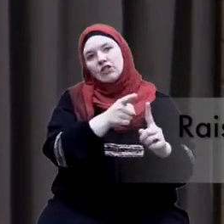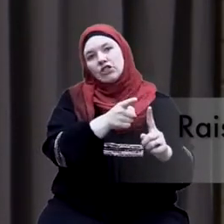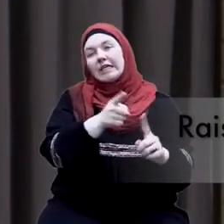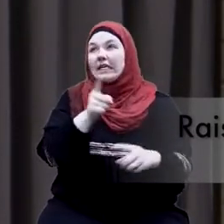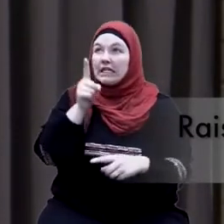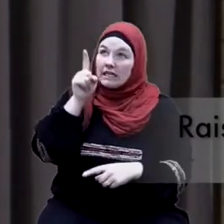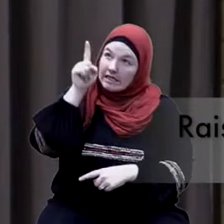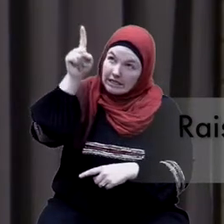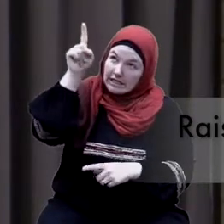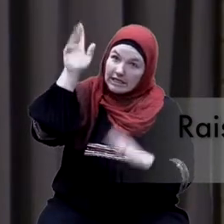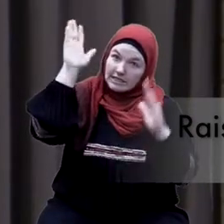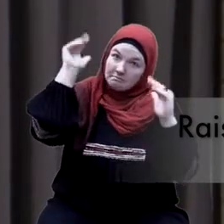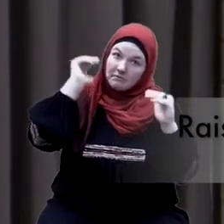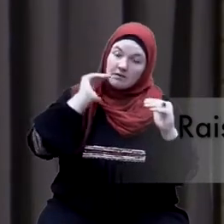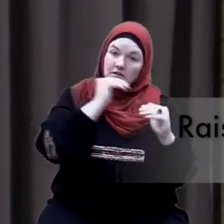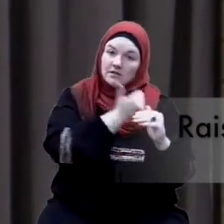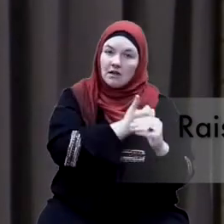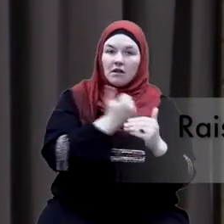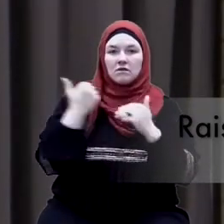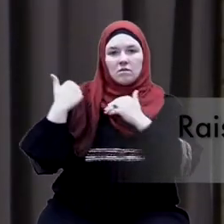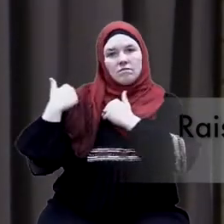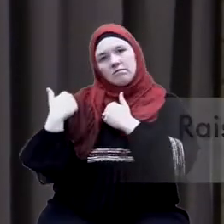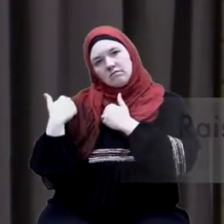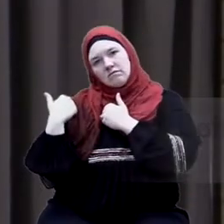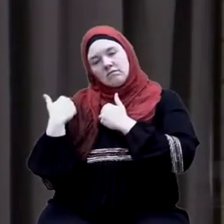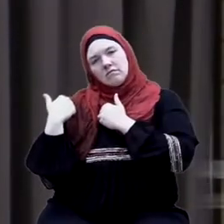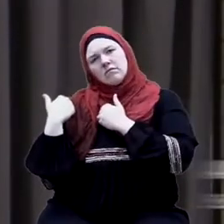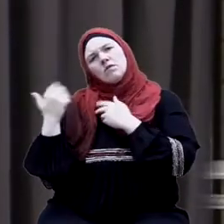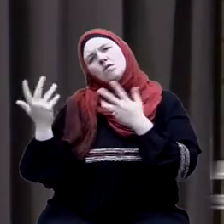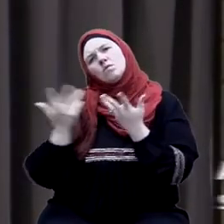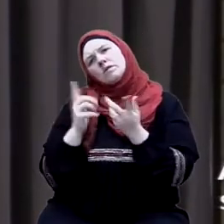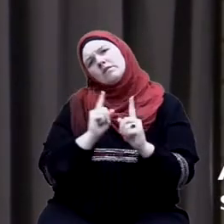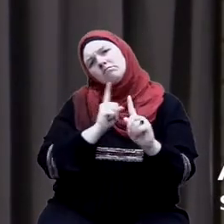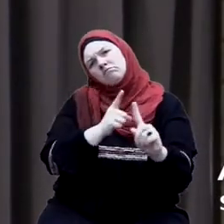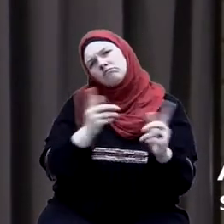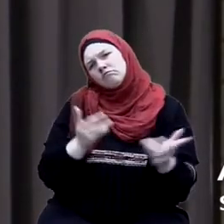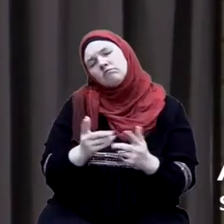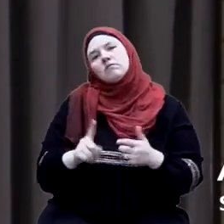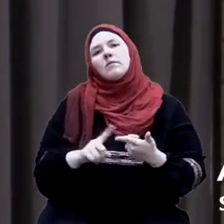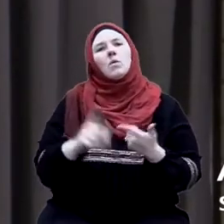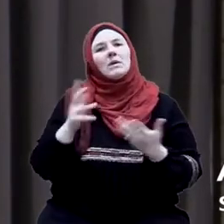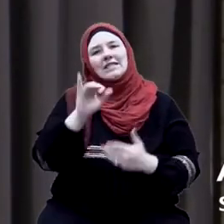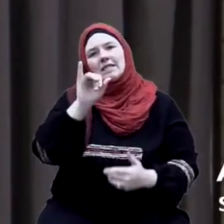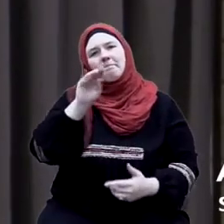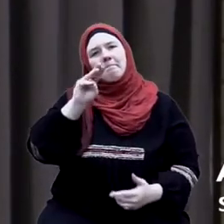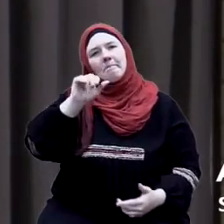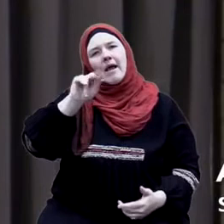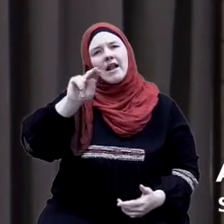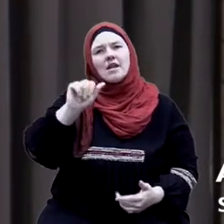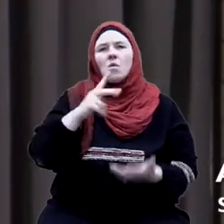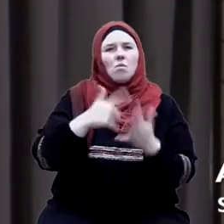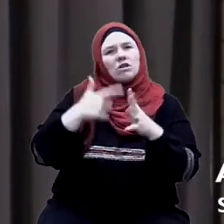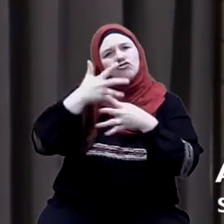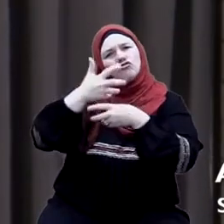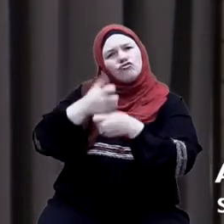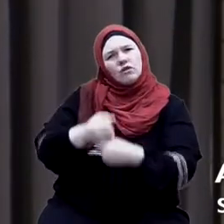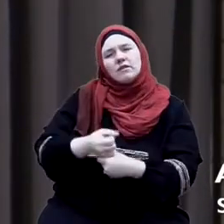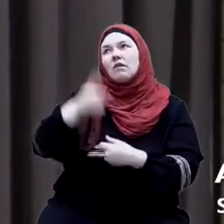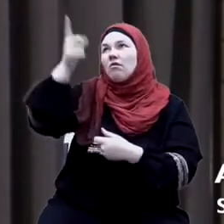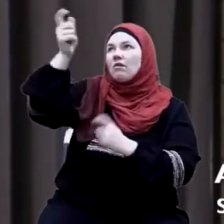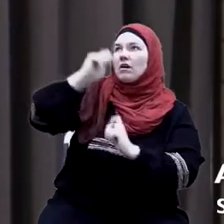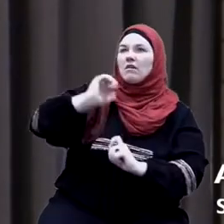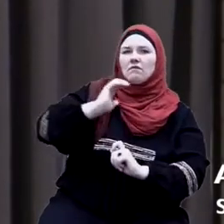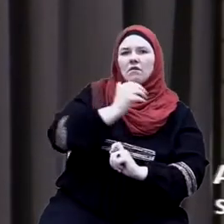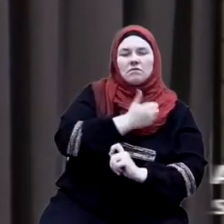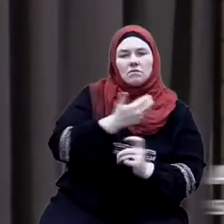he expects us to carry. So what is the mission? What is the amana? What is the trust that Allah